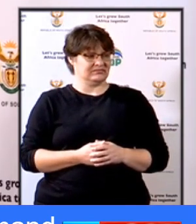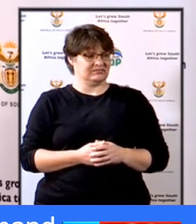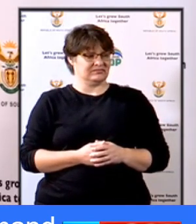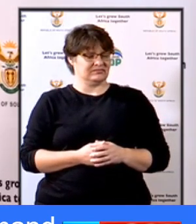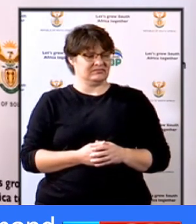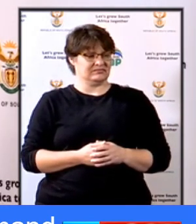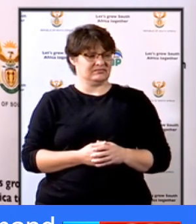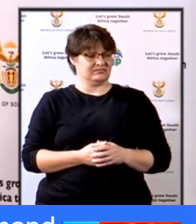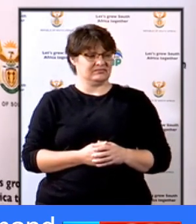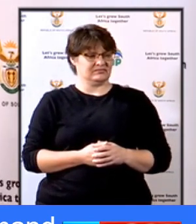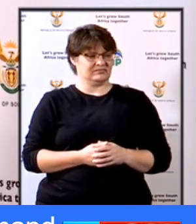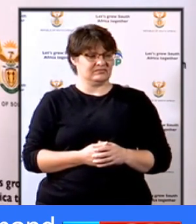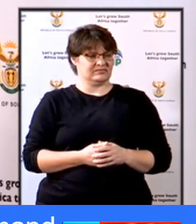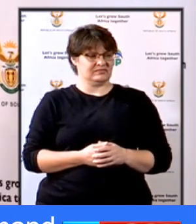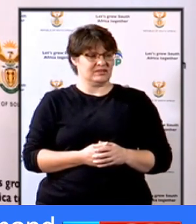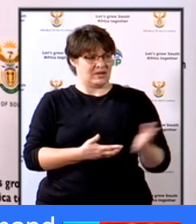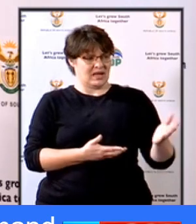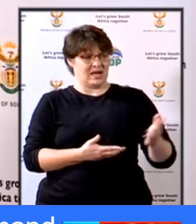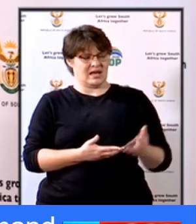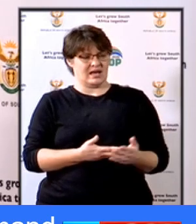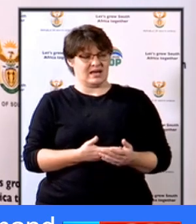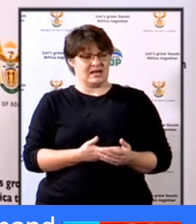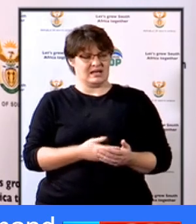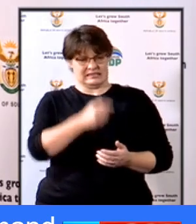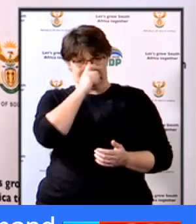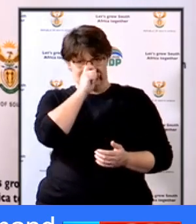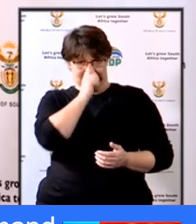Okay. Sis.